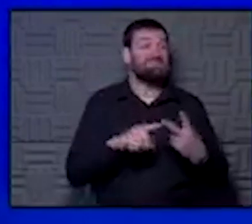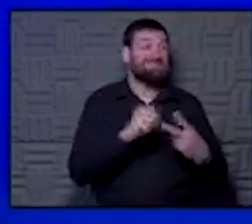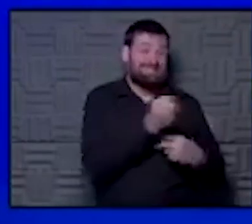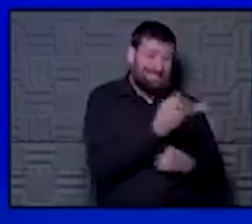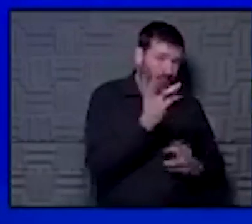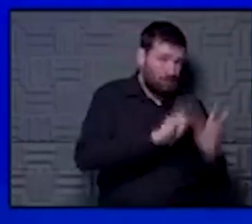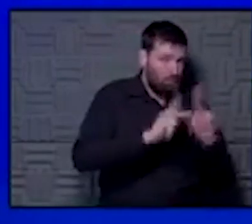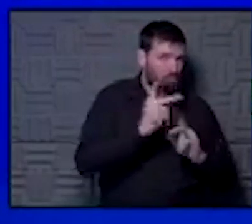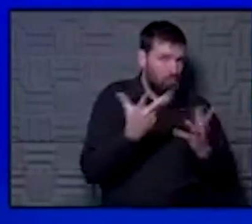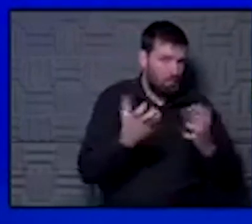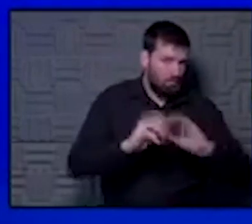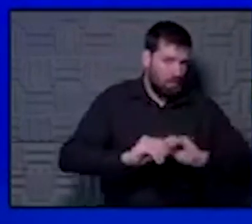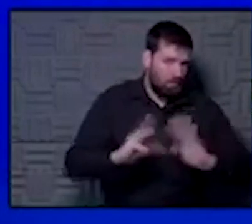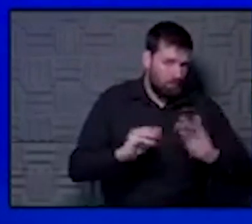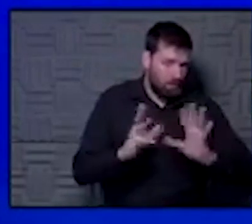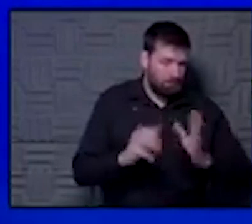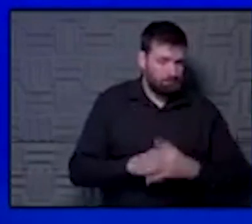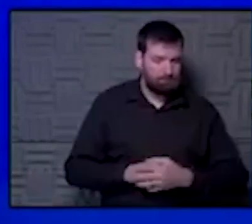need clarification.